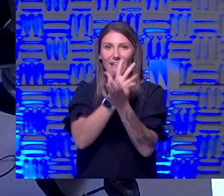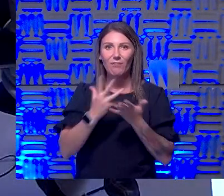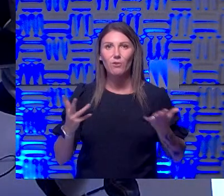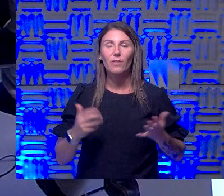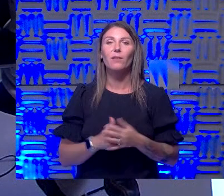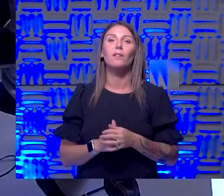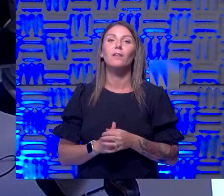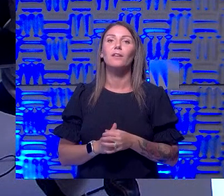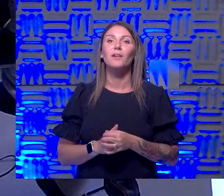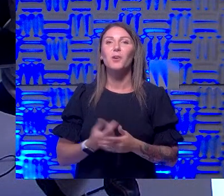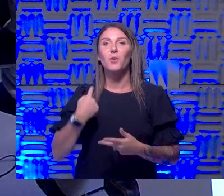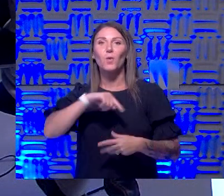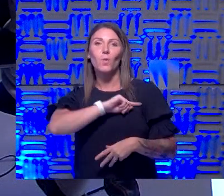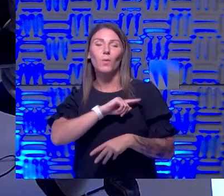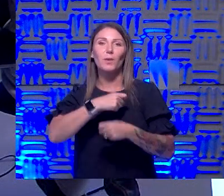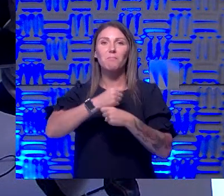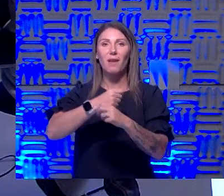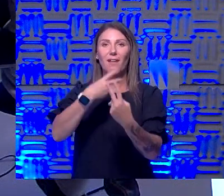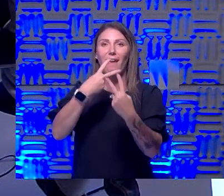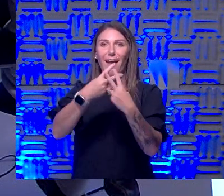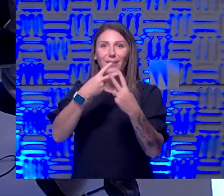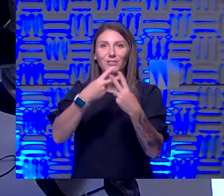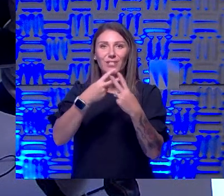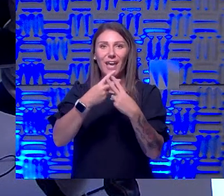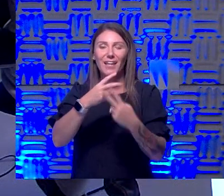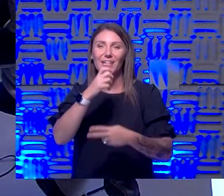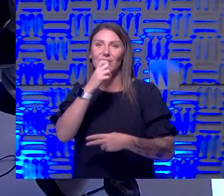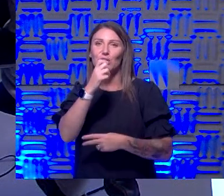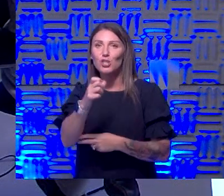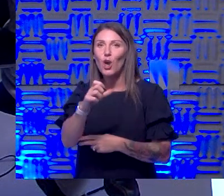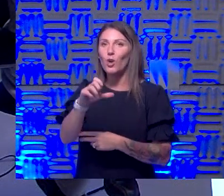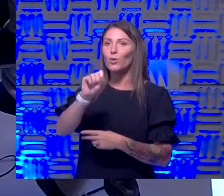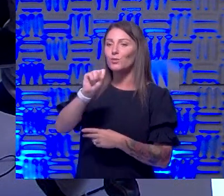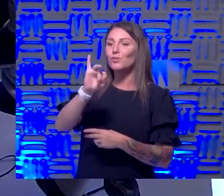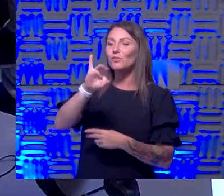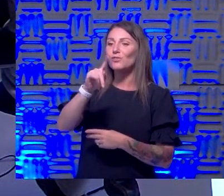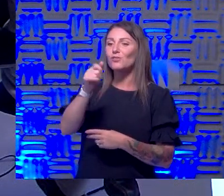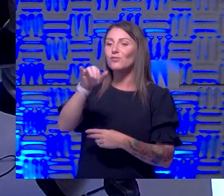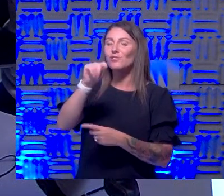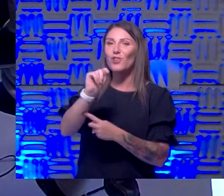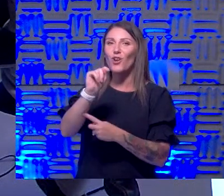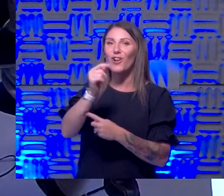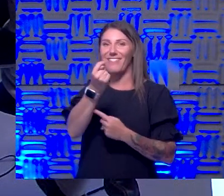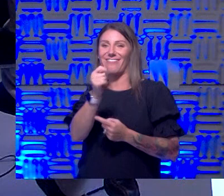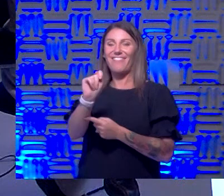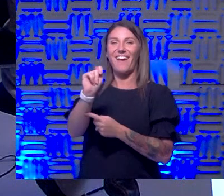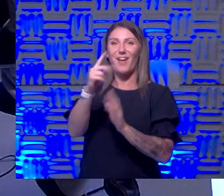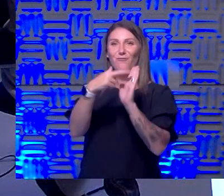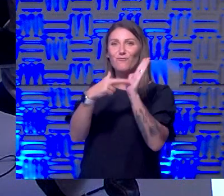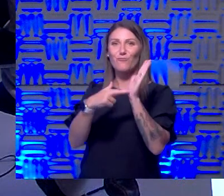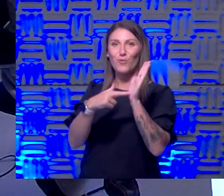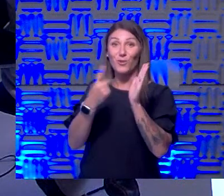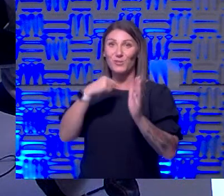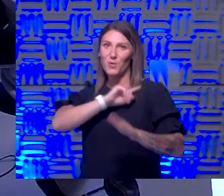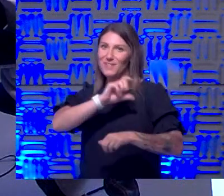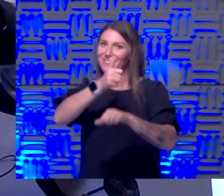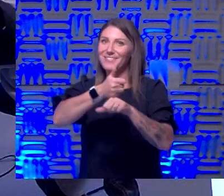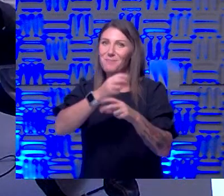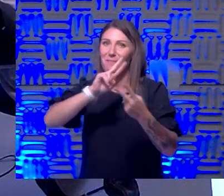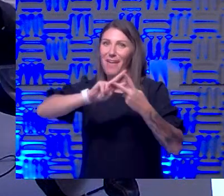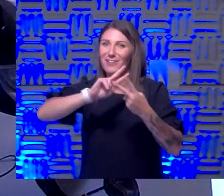Dr. Norman, we made a hashtag out of your words, don't skirt the rules. So we are driving it home from out here. So hope you don't